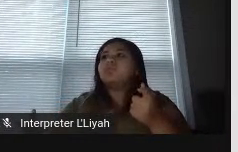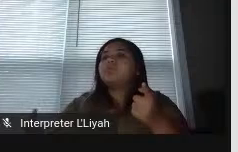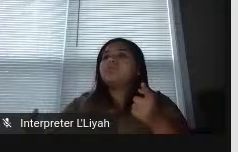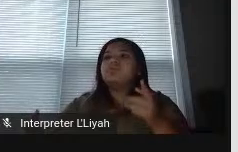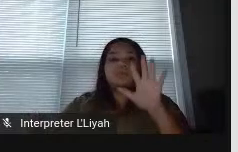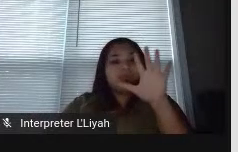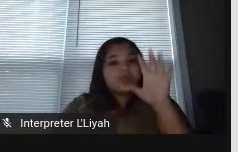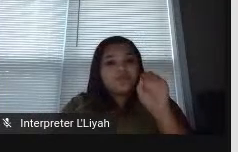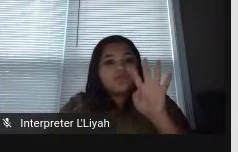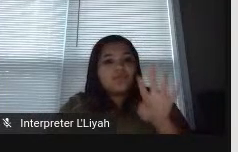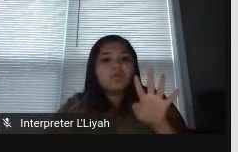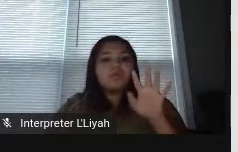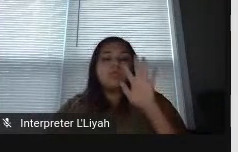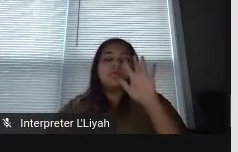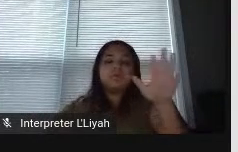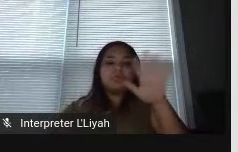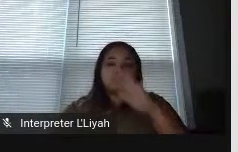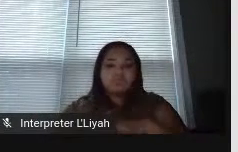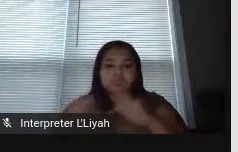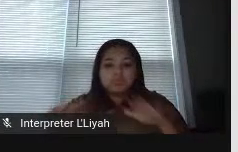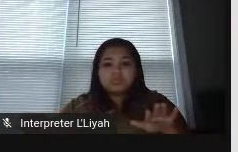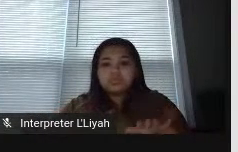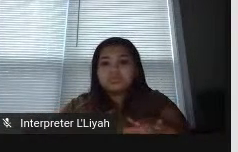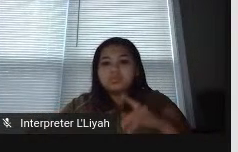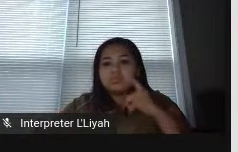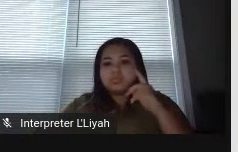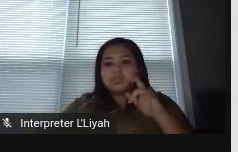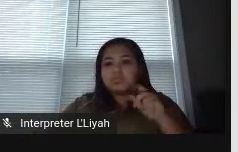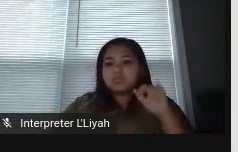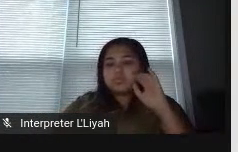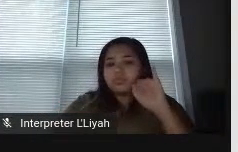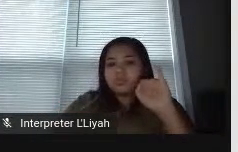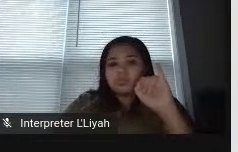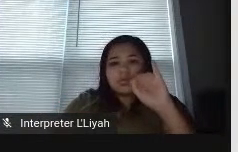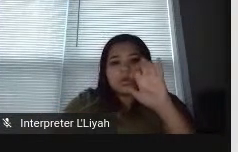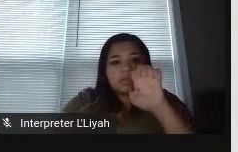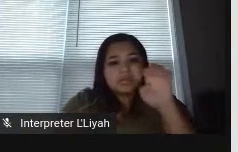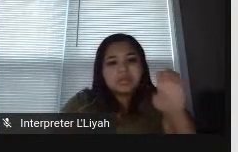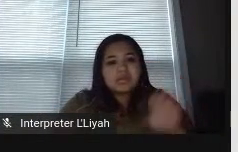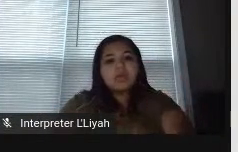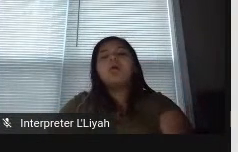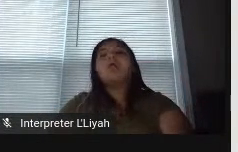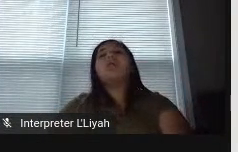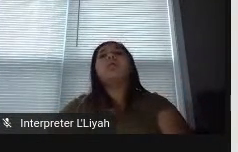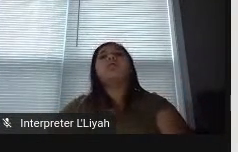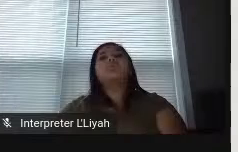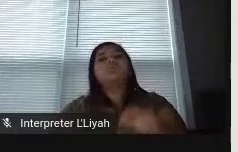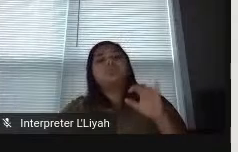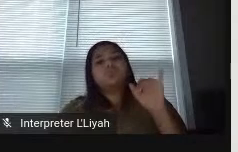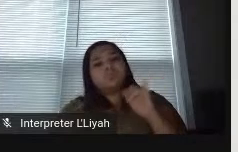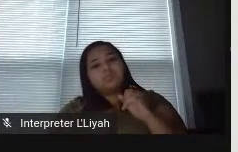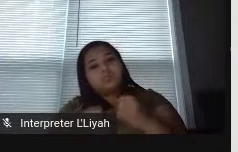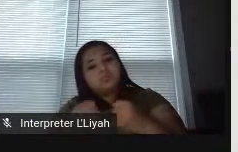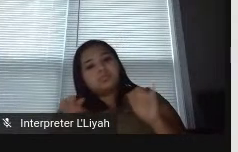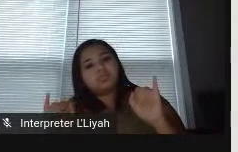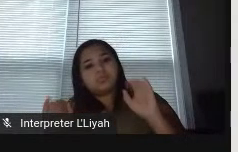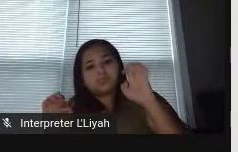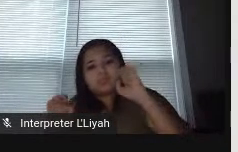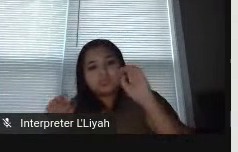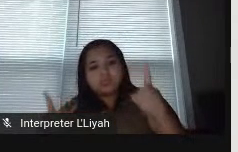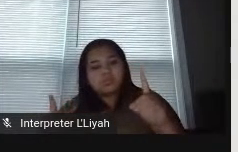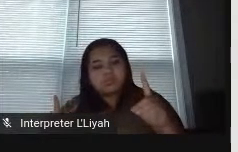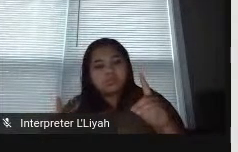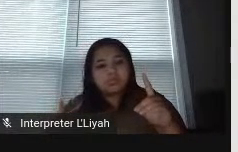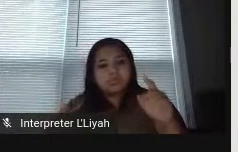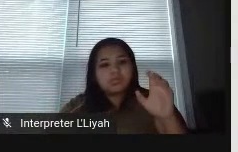a 504, or maybe your child is eligible for an IEE. So, and that's an independent